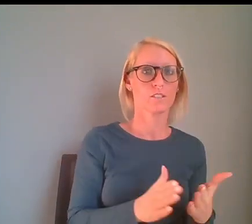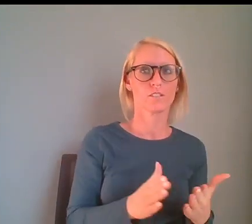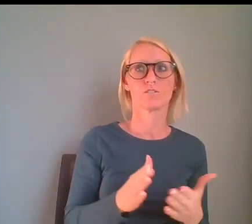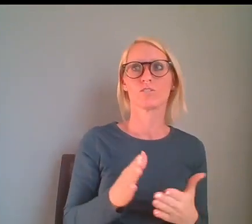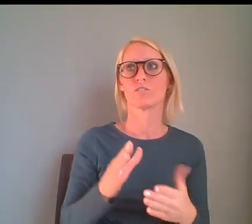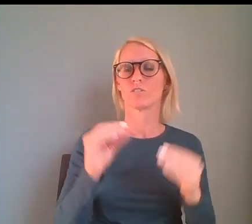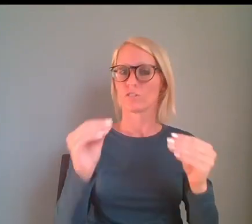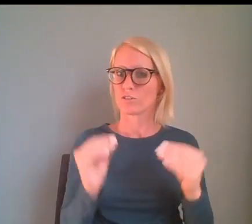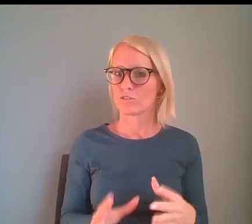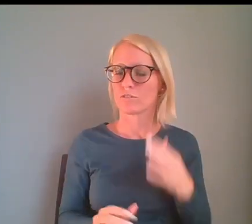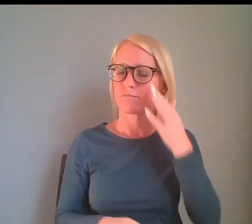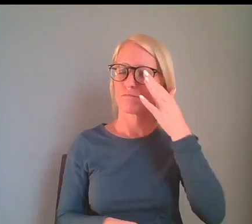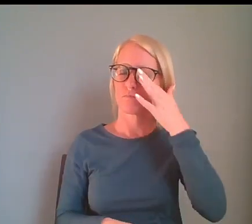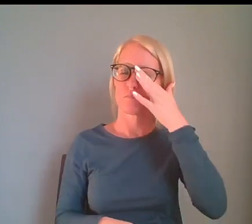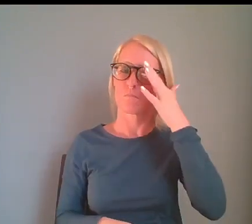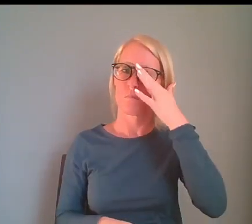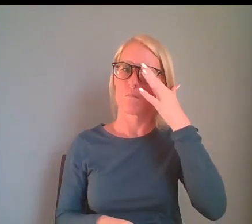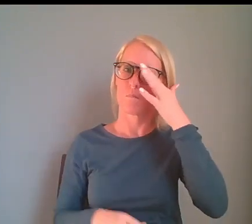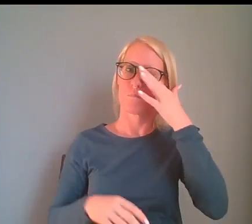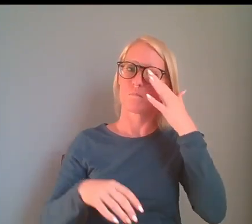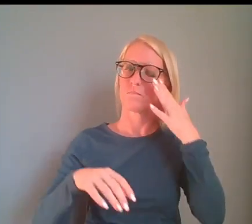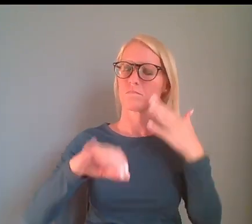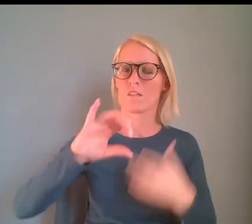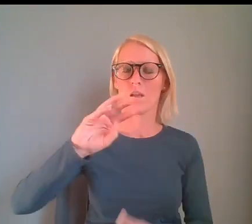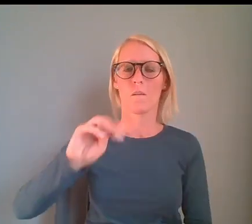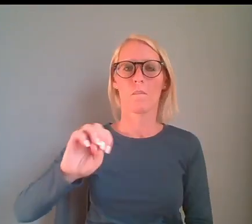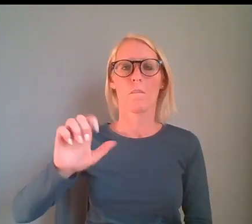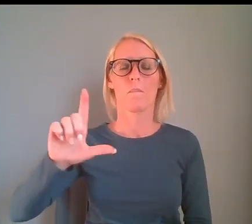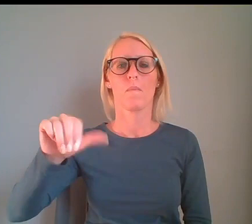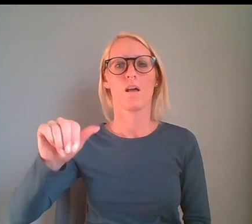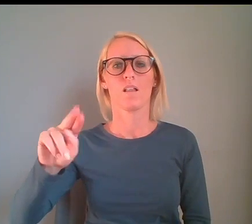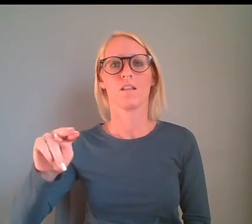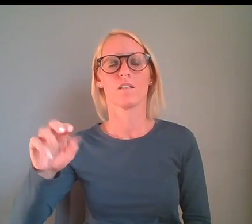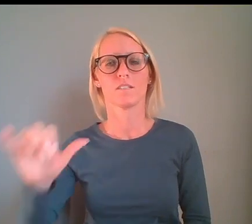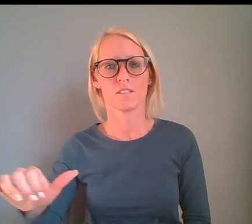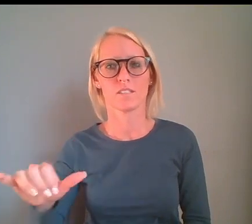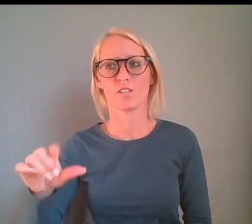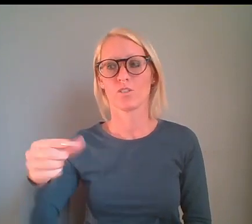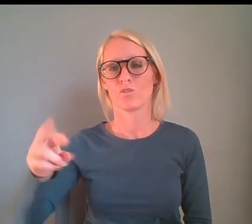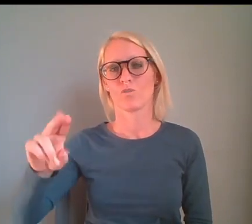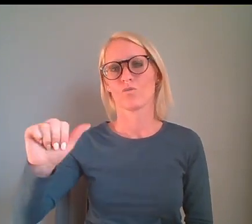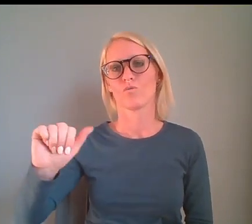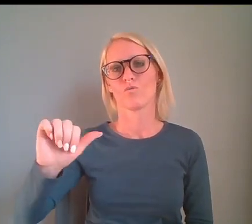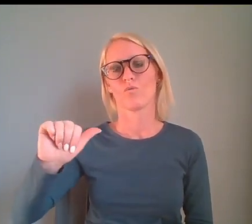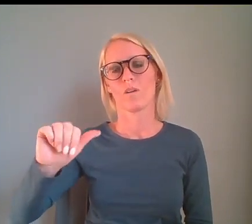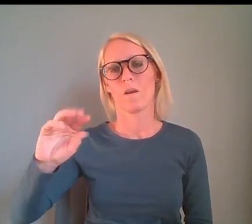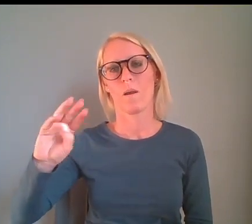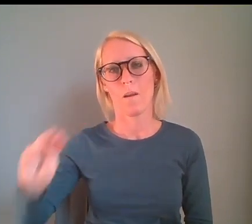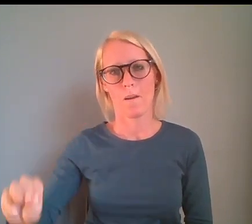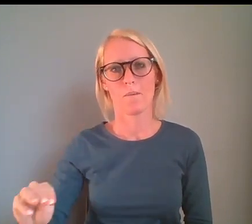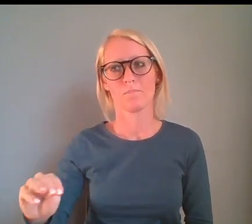Nancy Zadra. Melanie Graham put all this stuff together. We never could have done it without her.